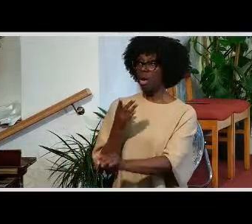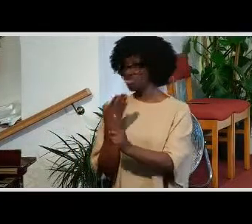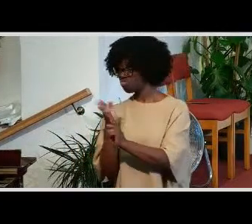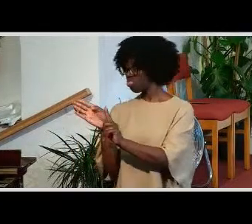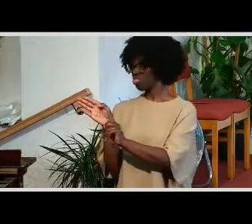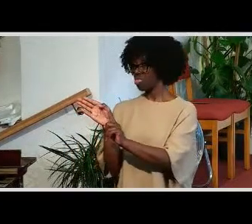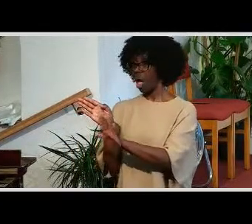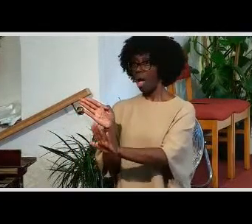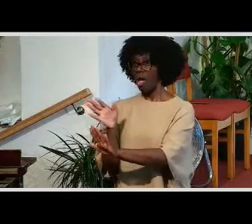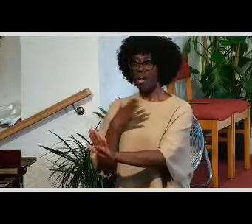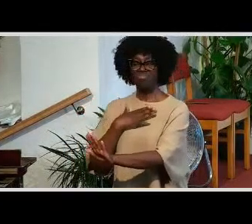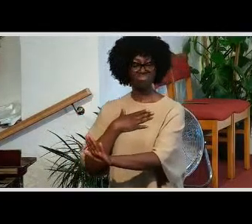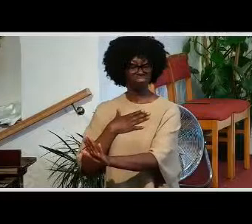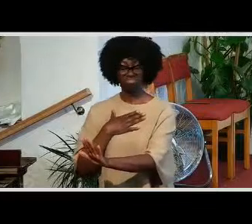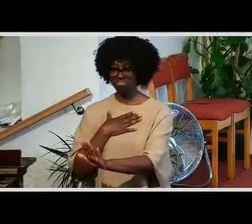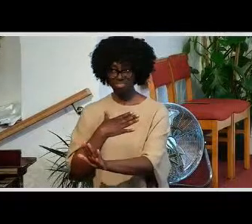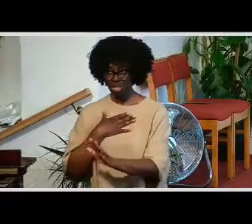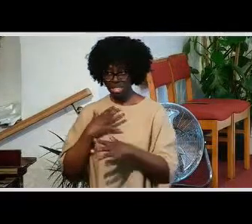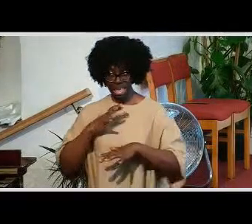cause issues.